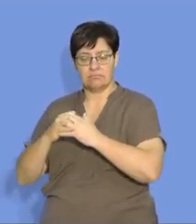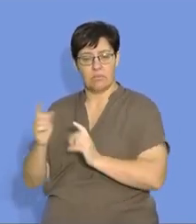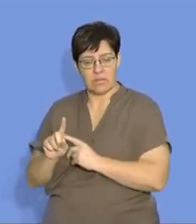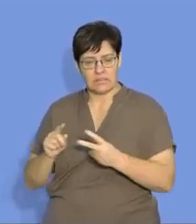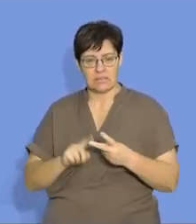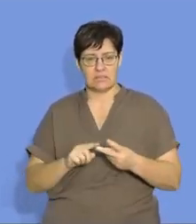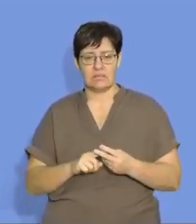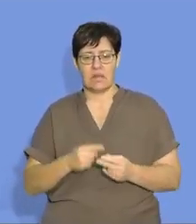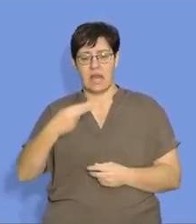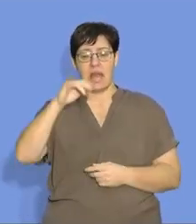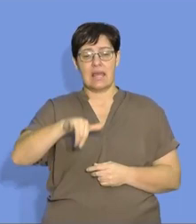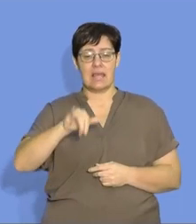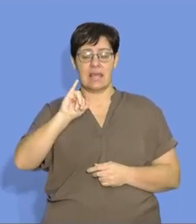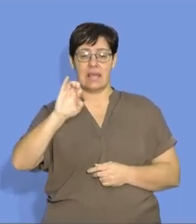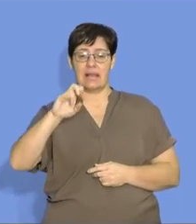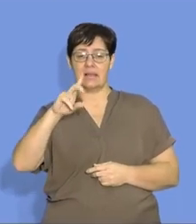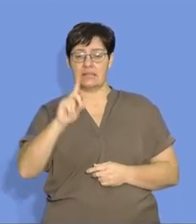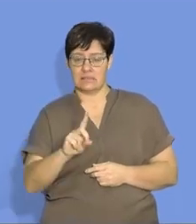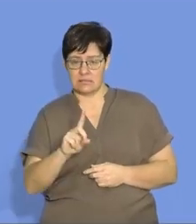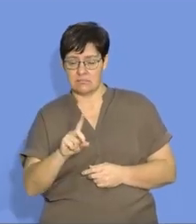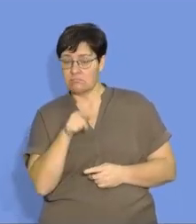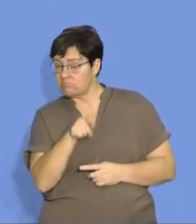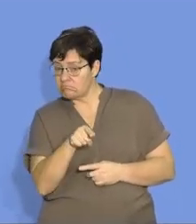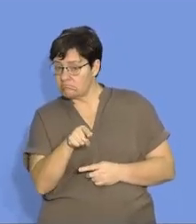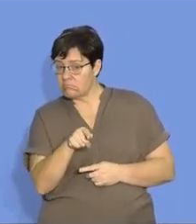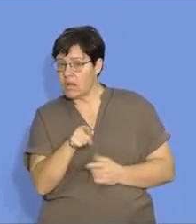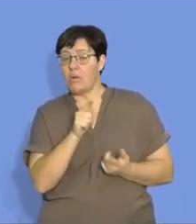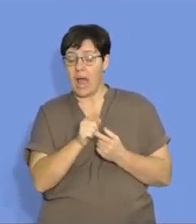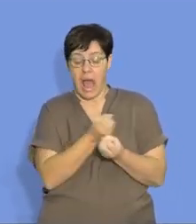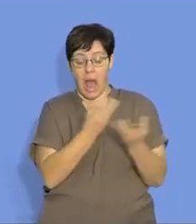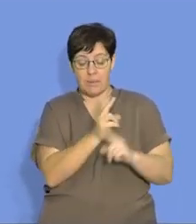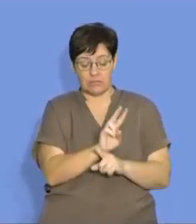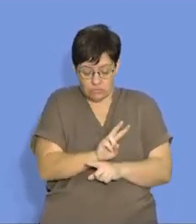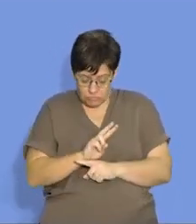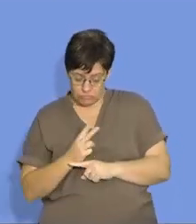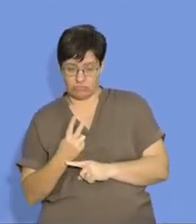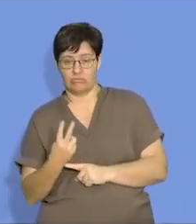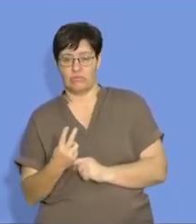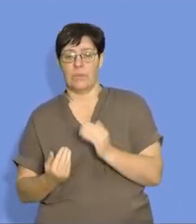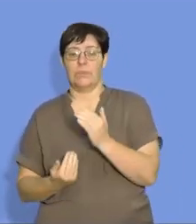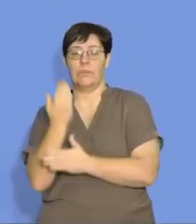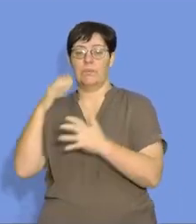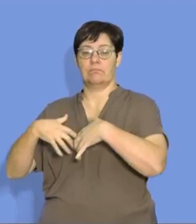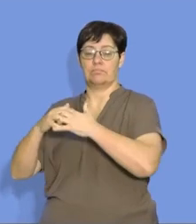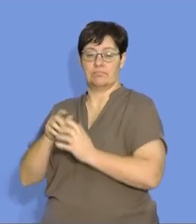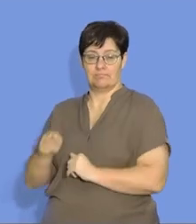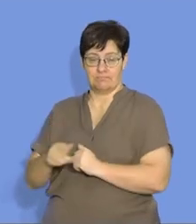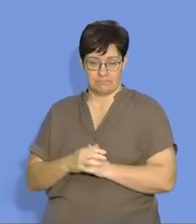the yield, how much of the substances are converted into a new